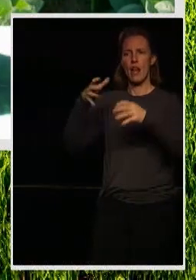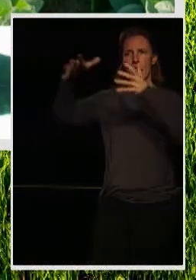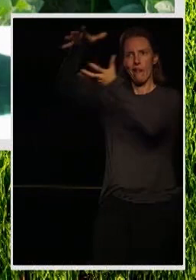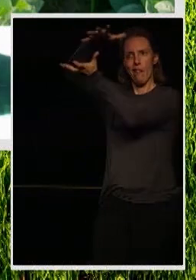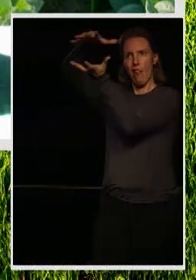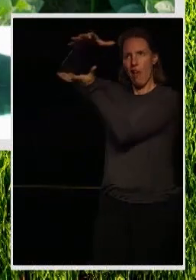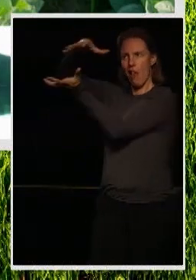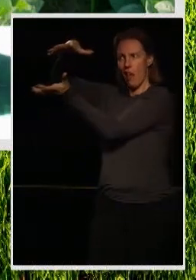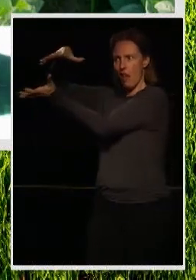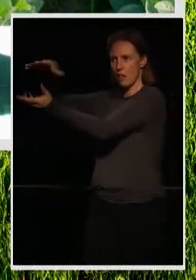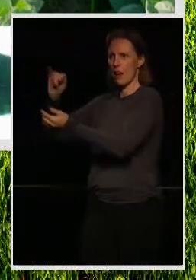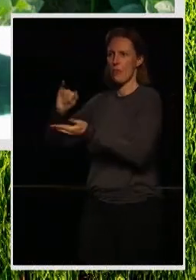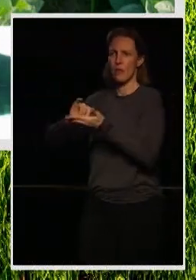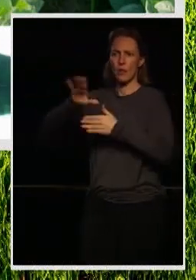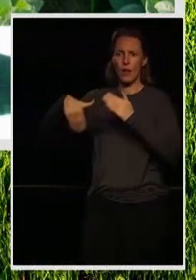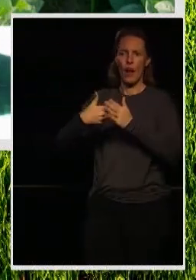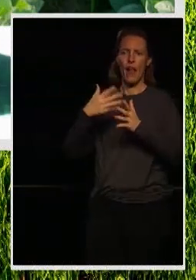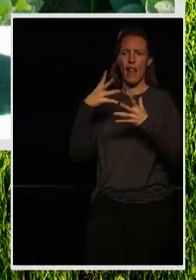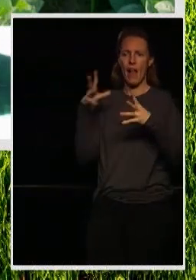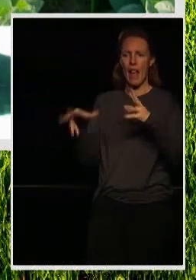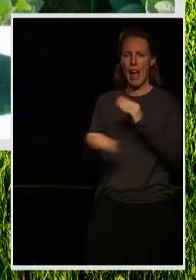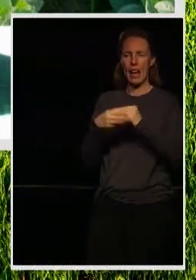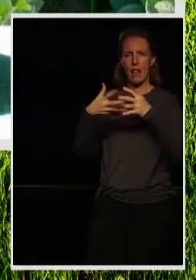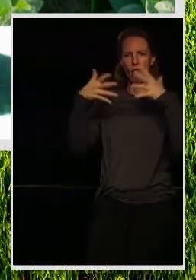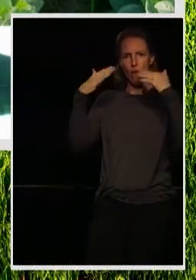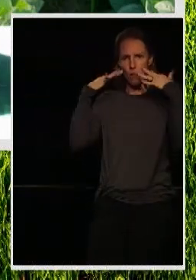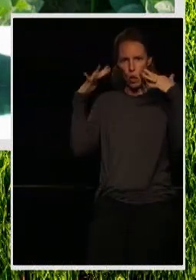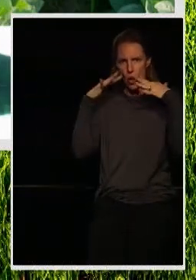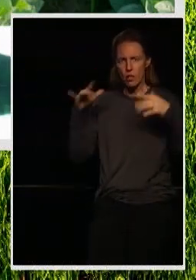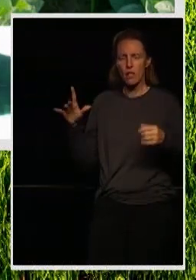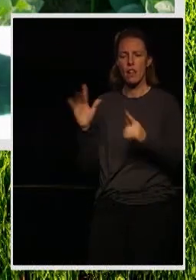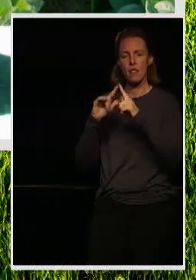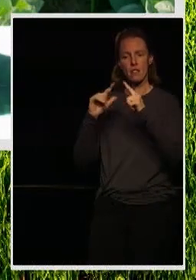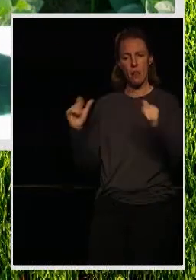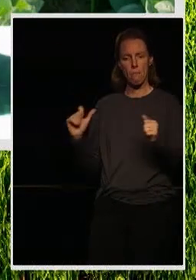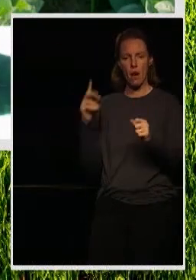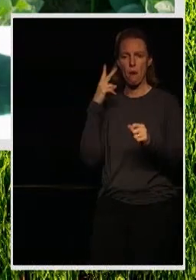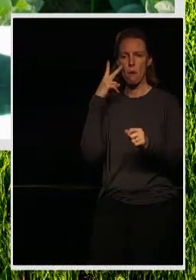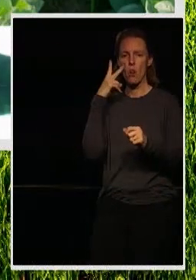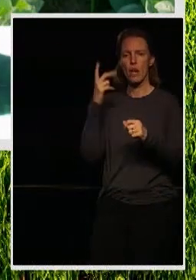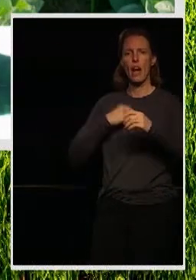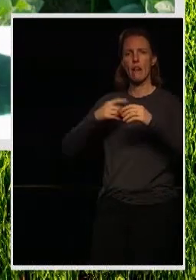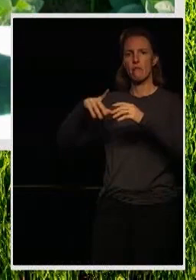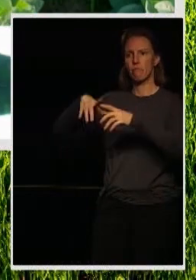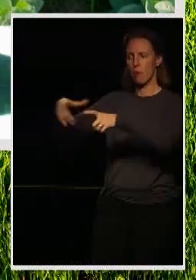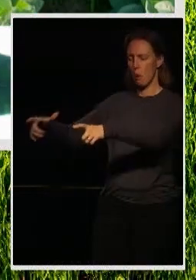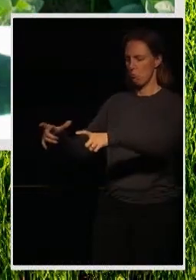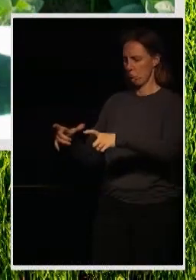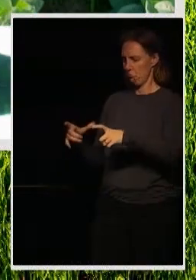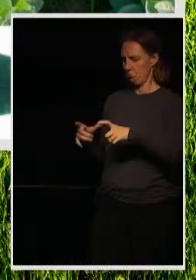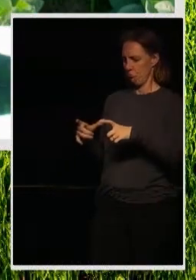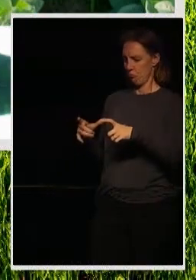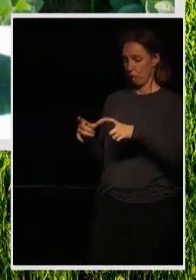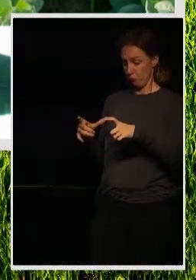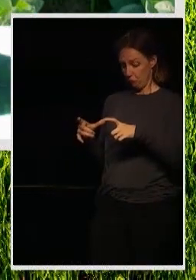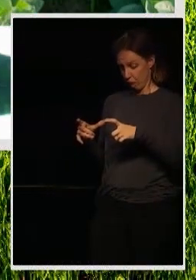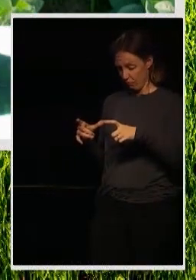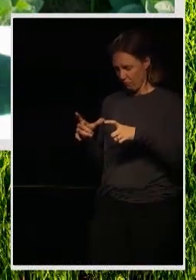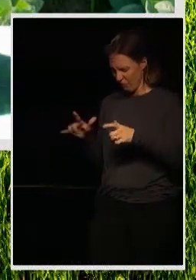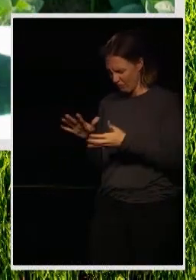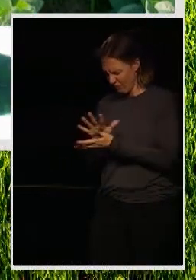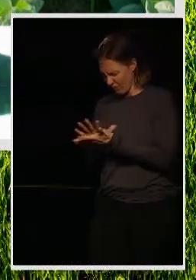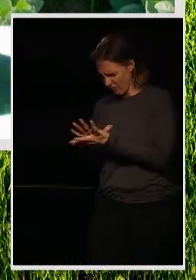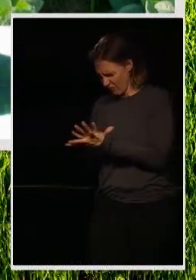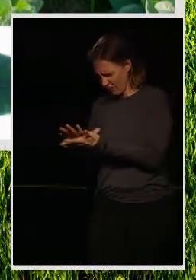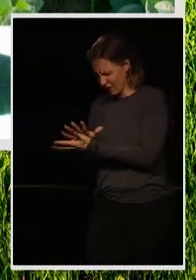are moving. These are all adding a lot of the noises. At the same time, looking at the remote sensing image, it is containing a mass of